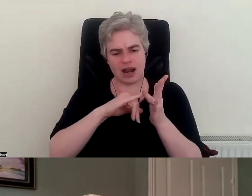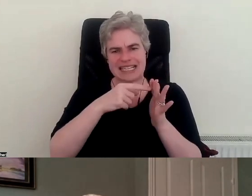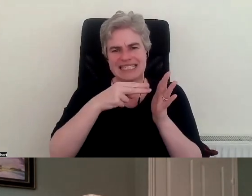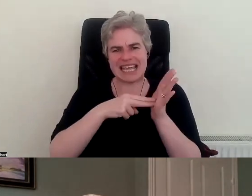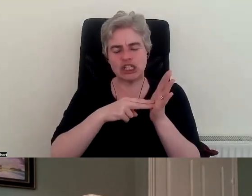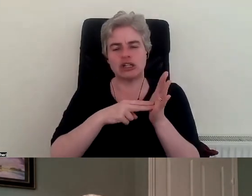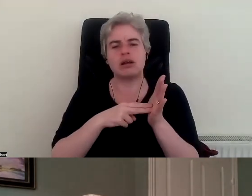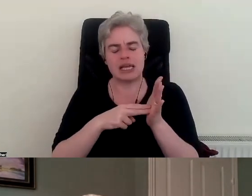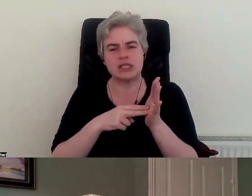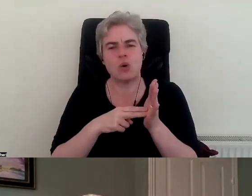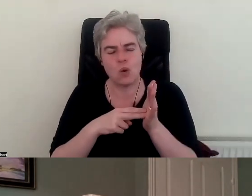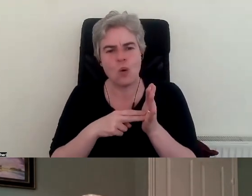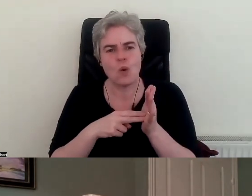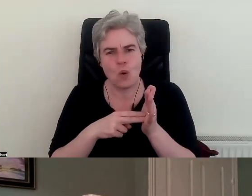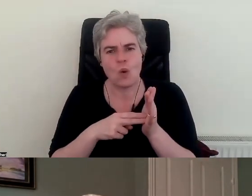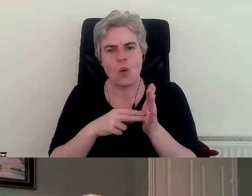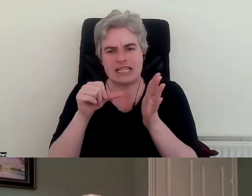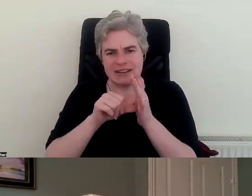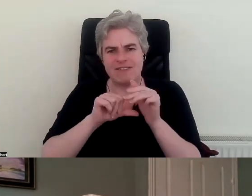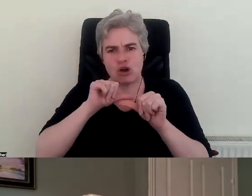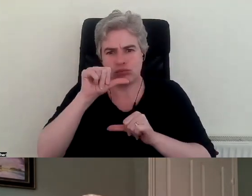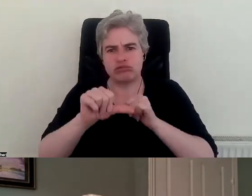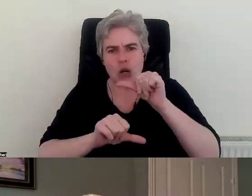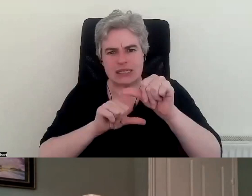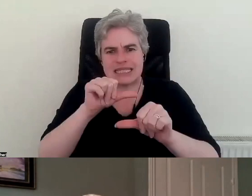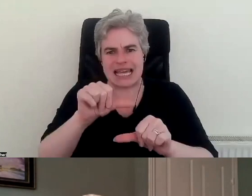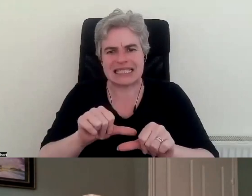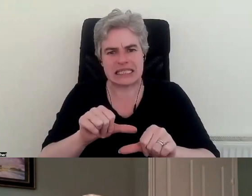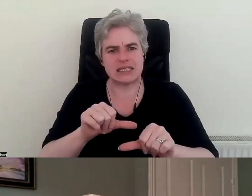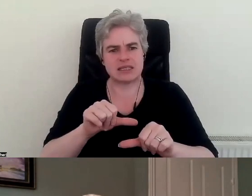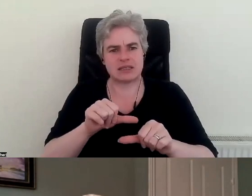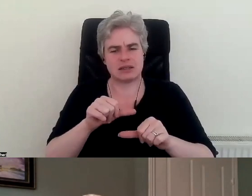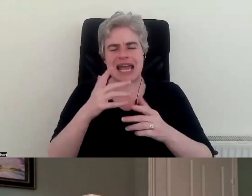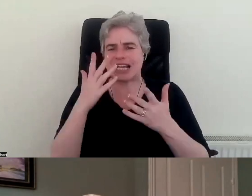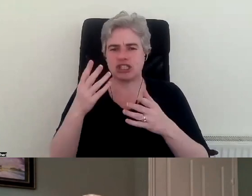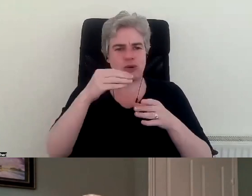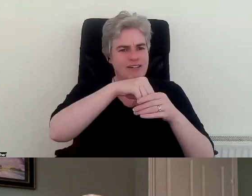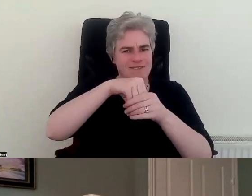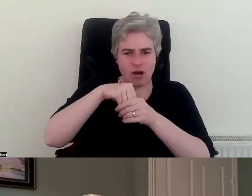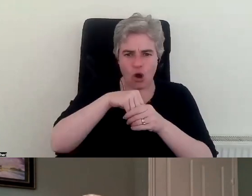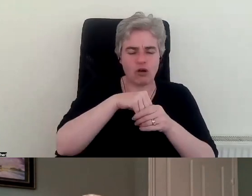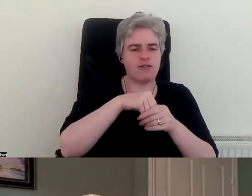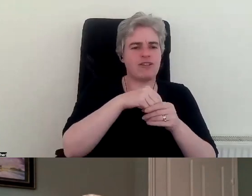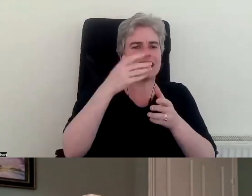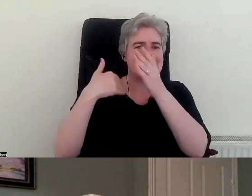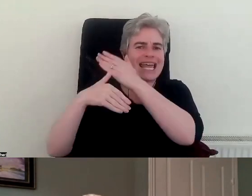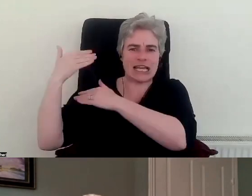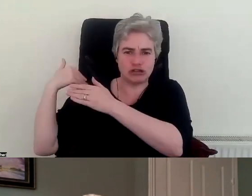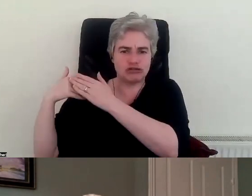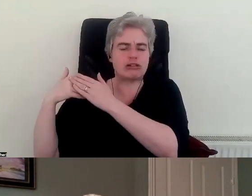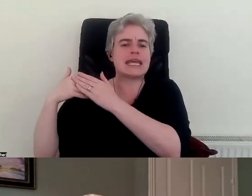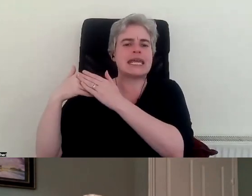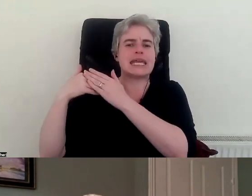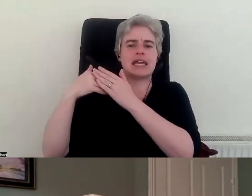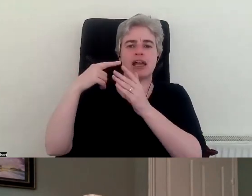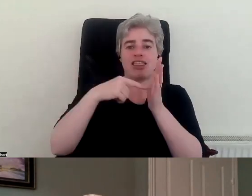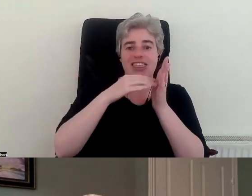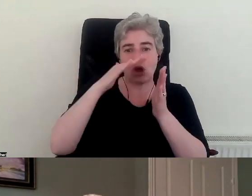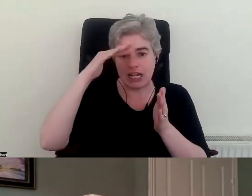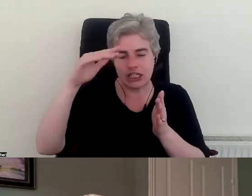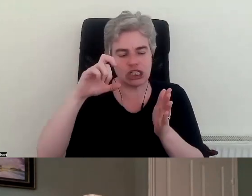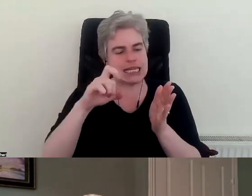And that is why it needs to involve history, theology, doctrine, and ecclesiology, and how we can